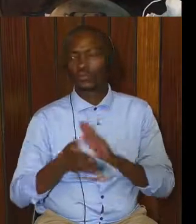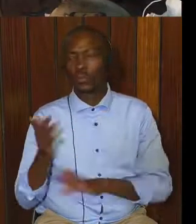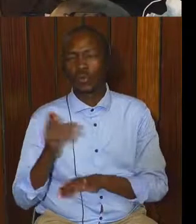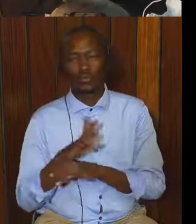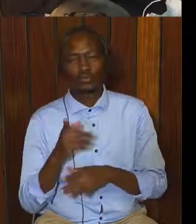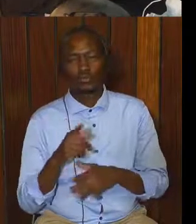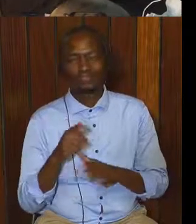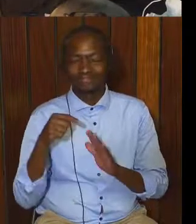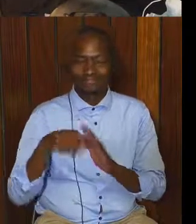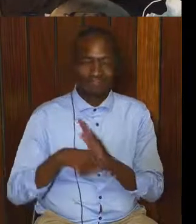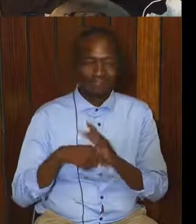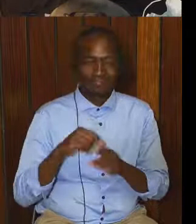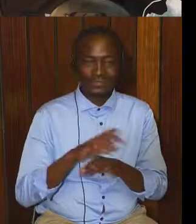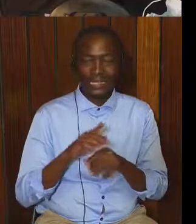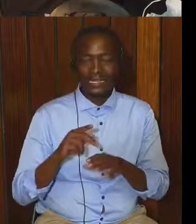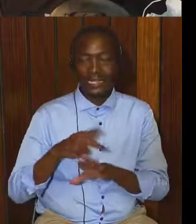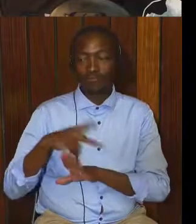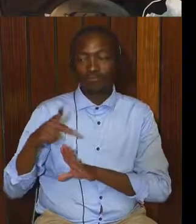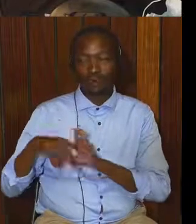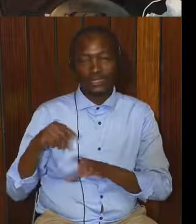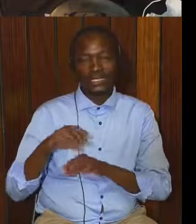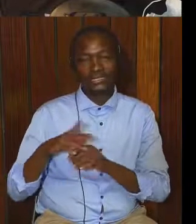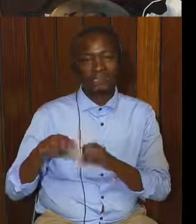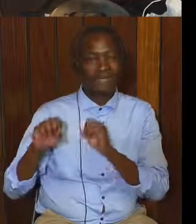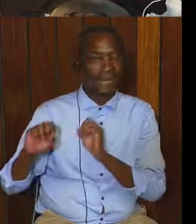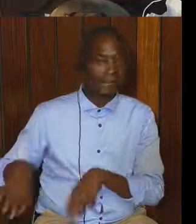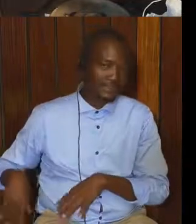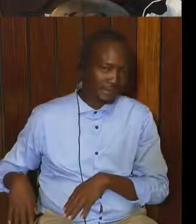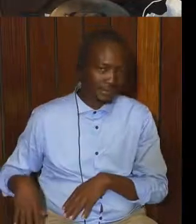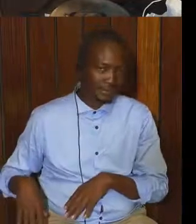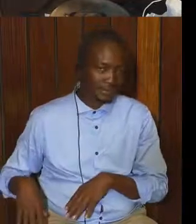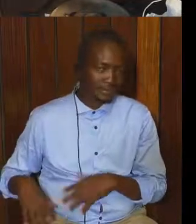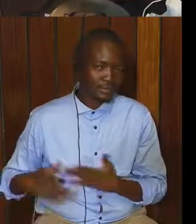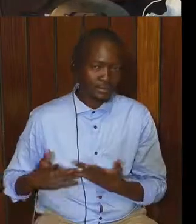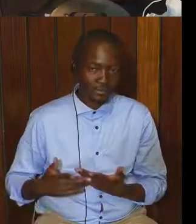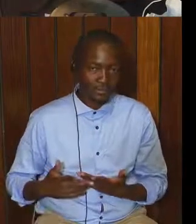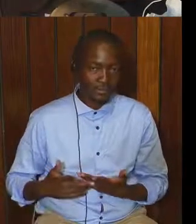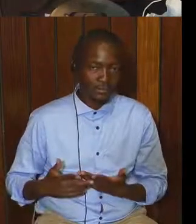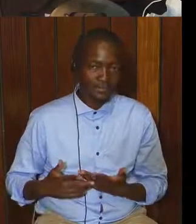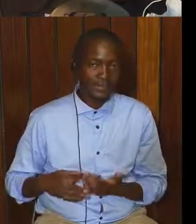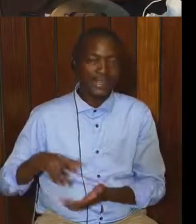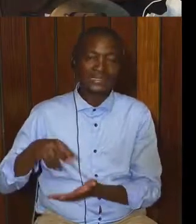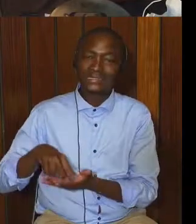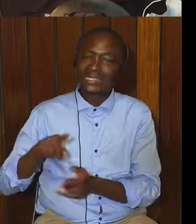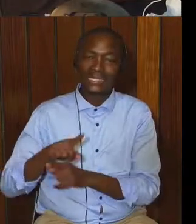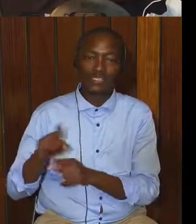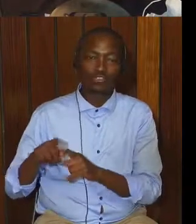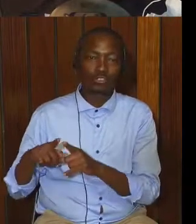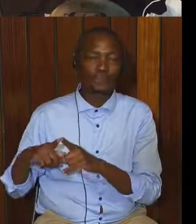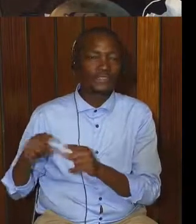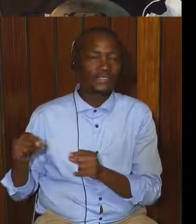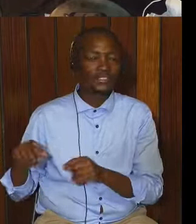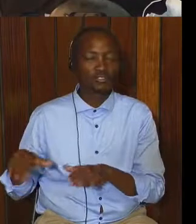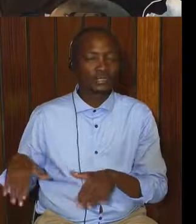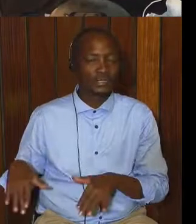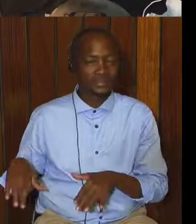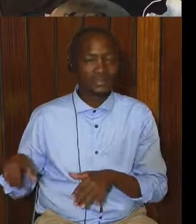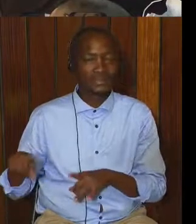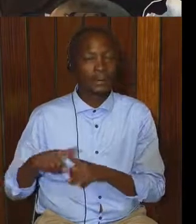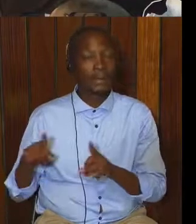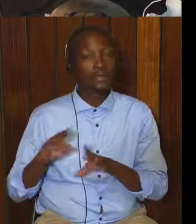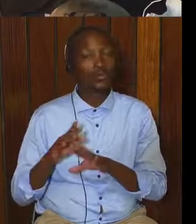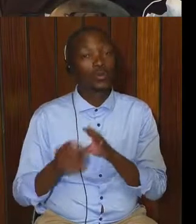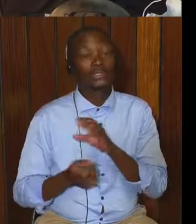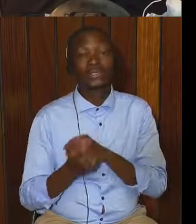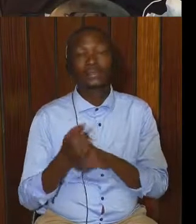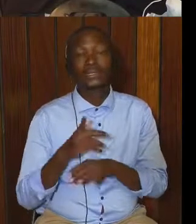been, I'll use the word abandoned. It's standing not completed. But what is happening